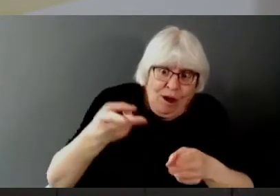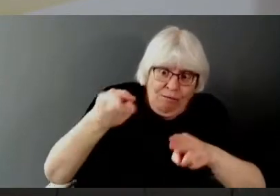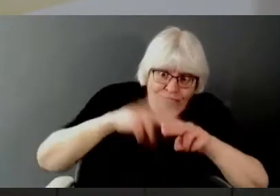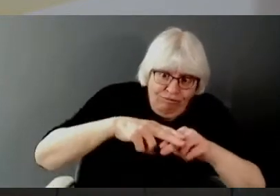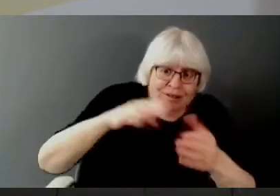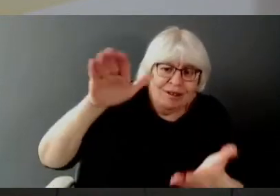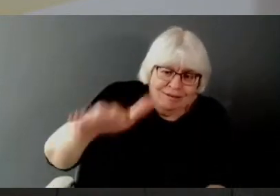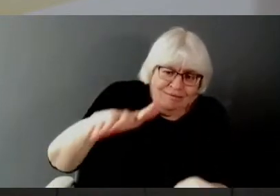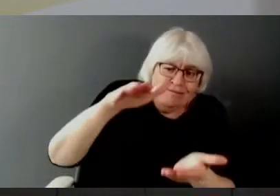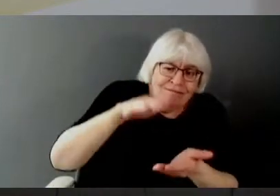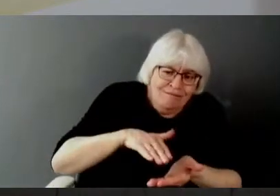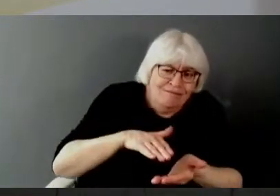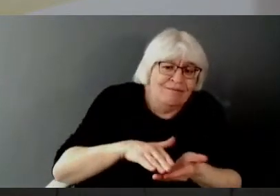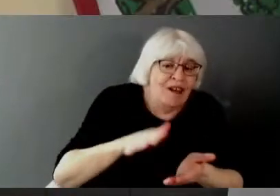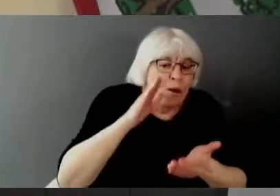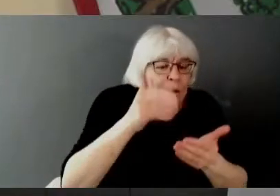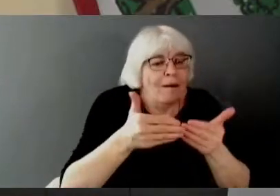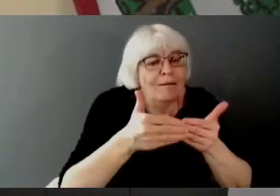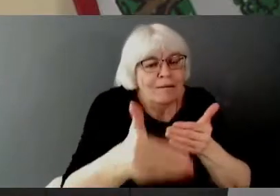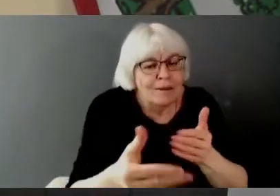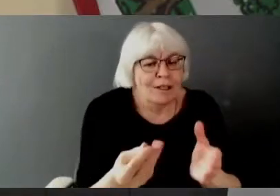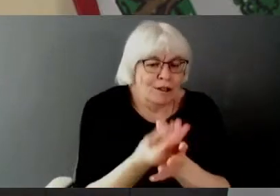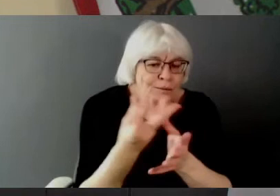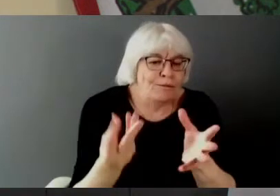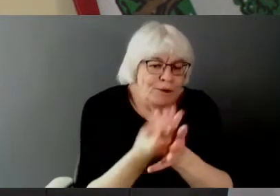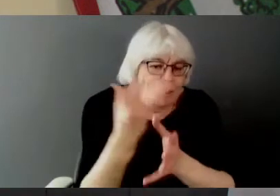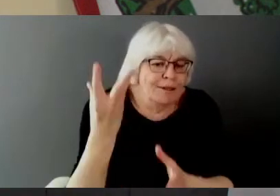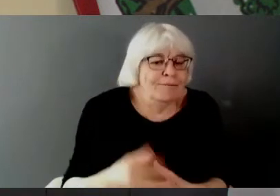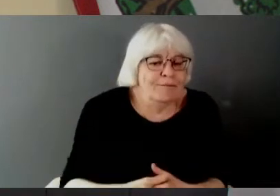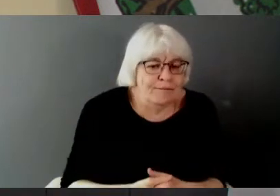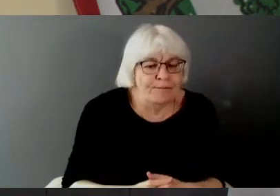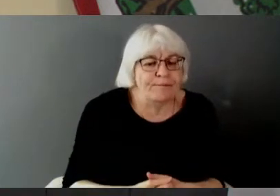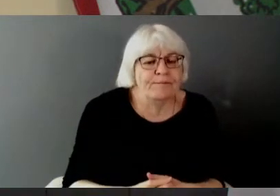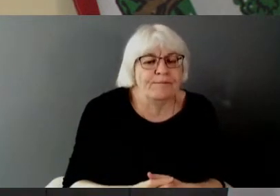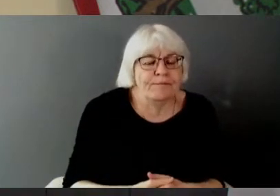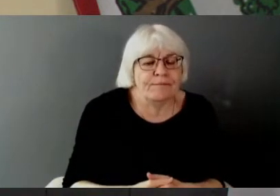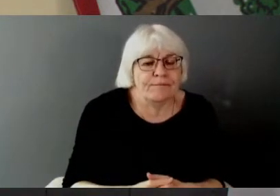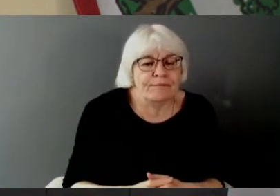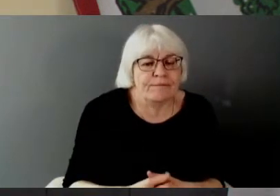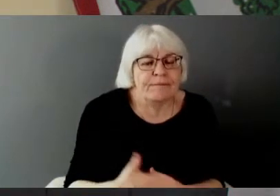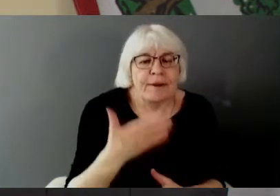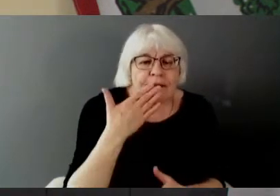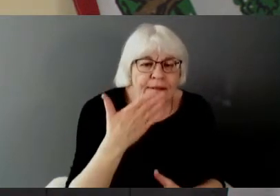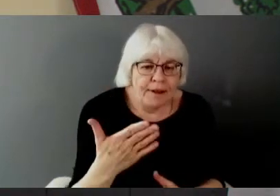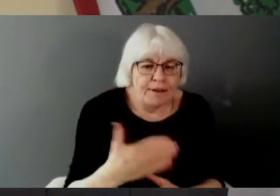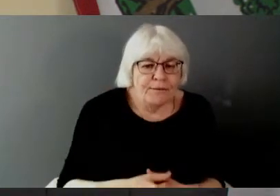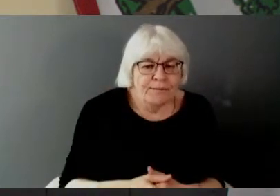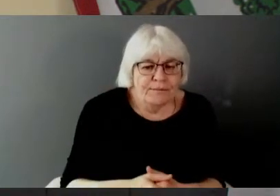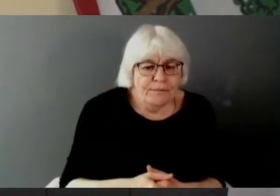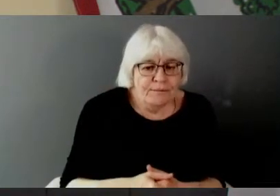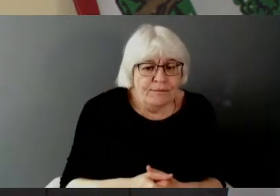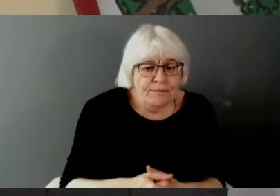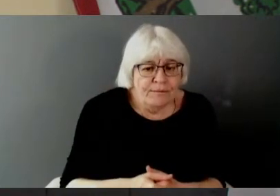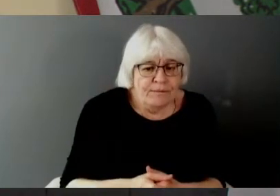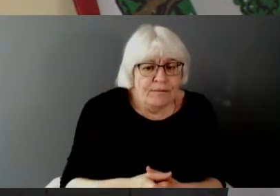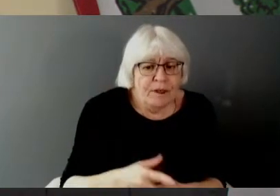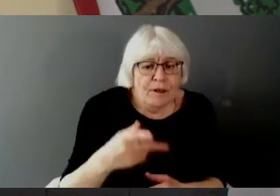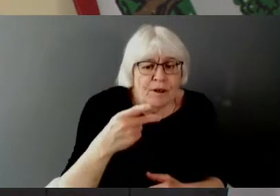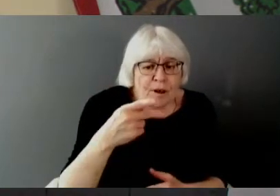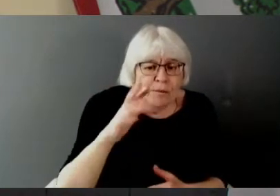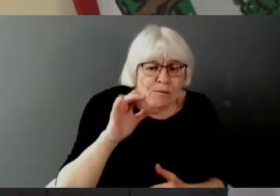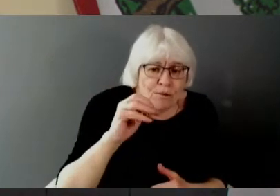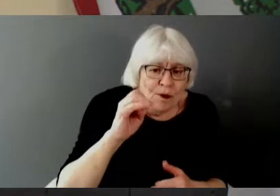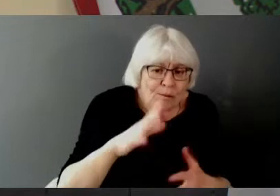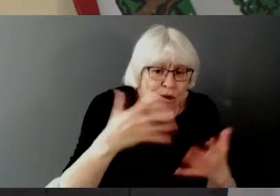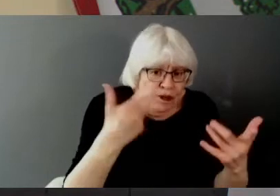on. Okay, thanks so much. I understand, Steve, that, at the First Minister's meeting last week, we talked exclusively about vaccine